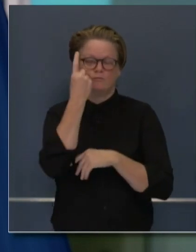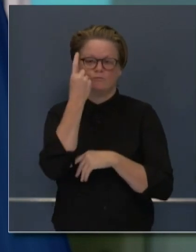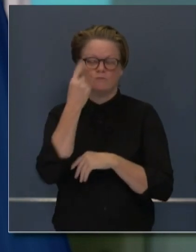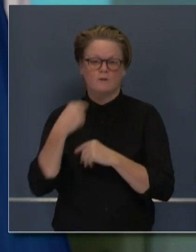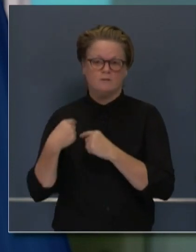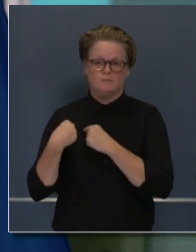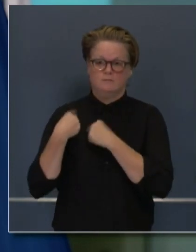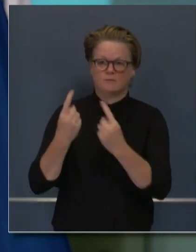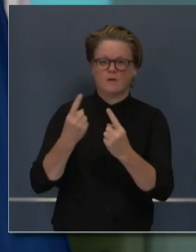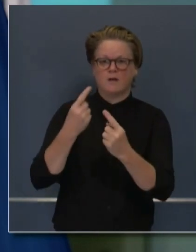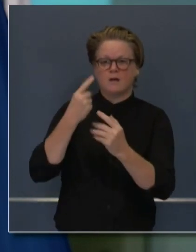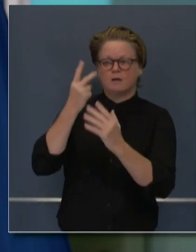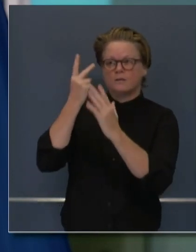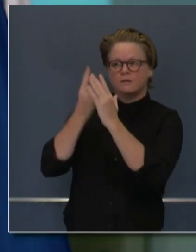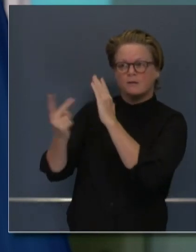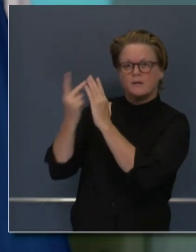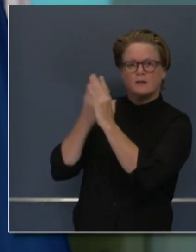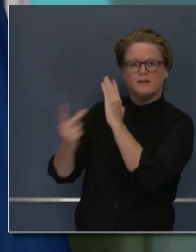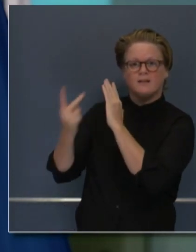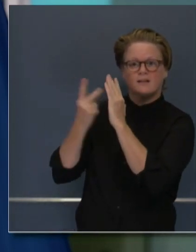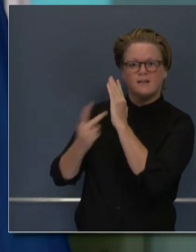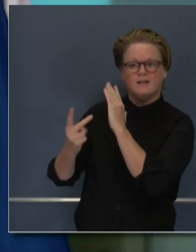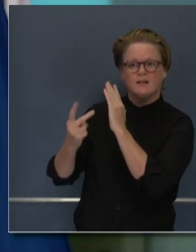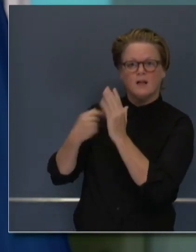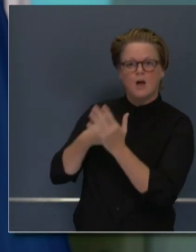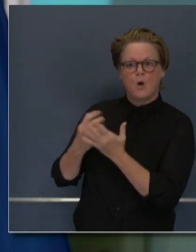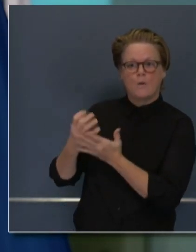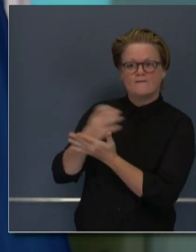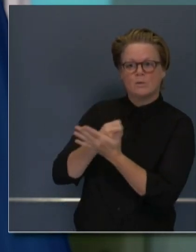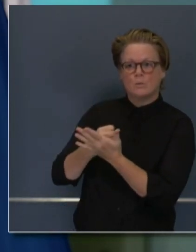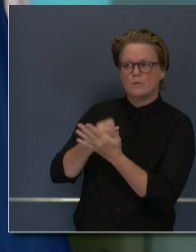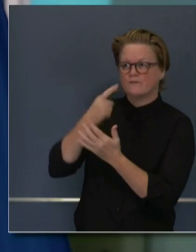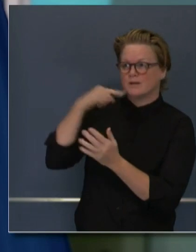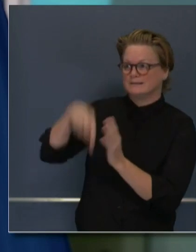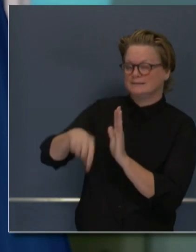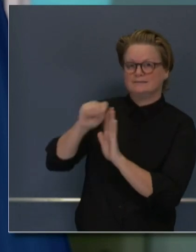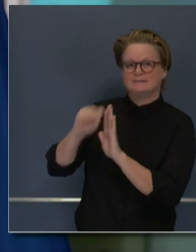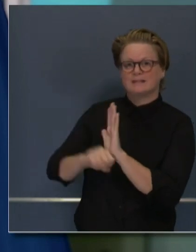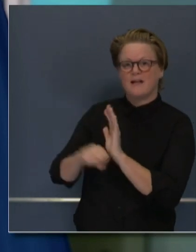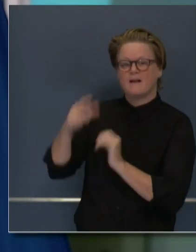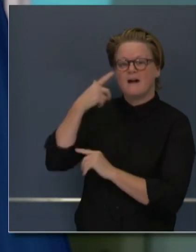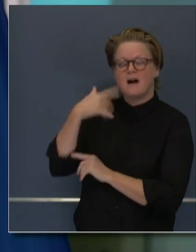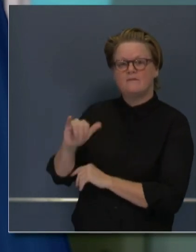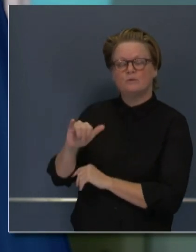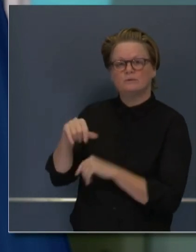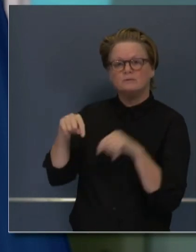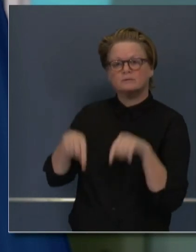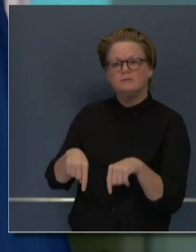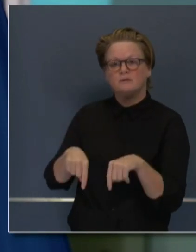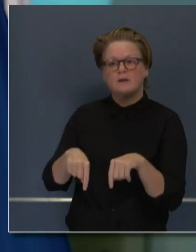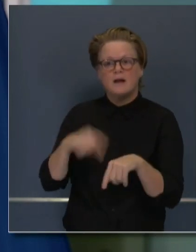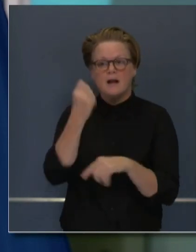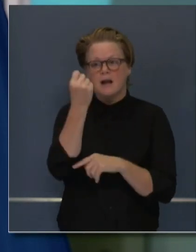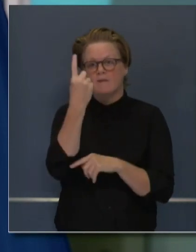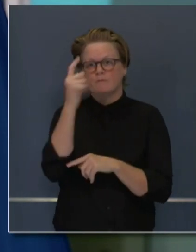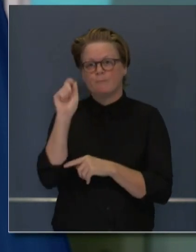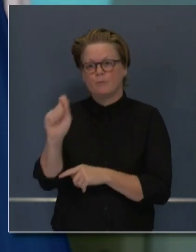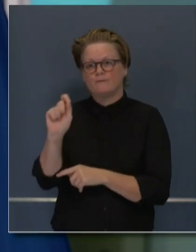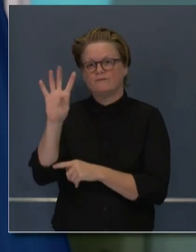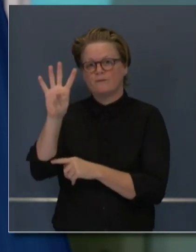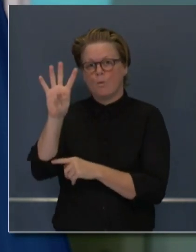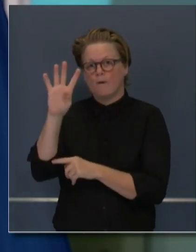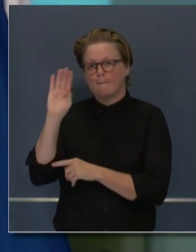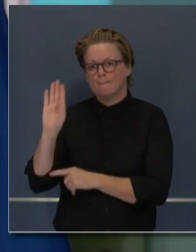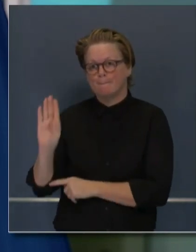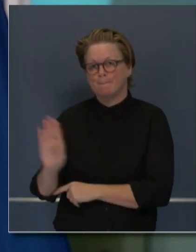as it relates to state revenue are substantially greater than we had anticipated, $11.4 billion greater than we projected just